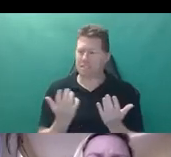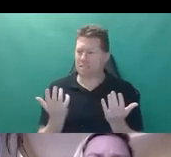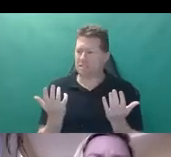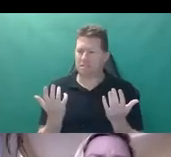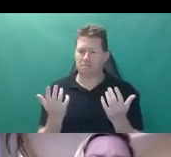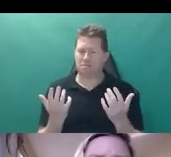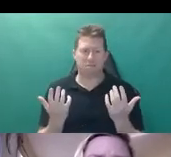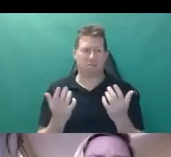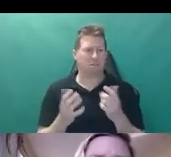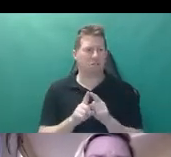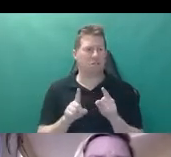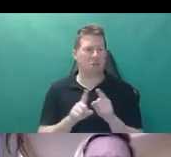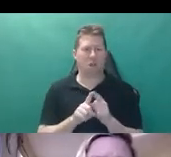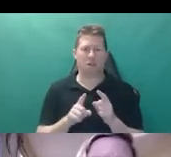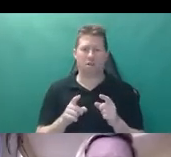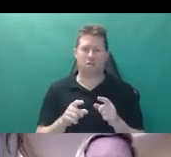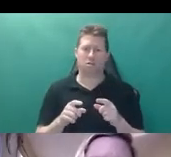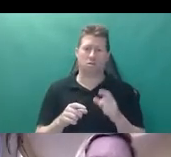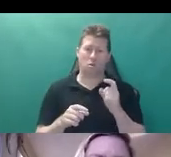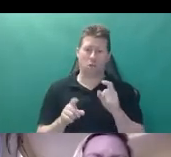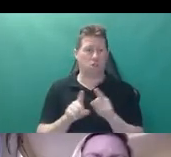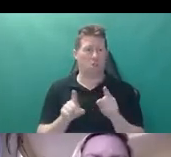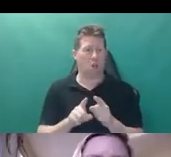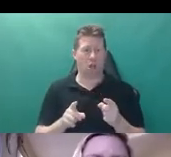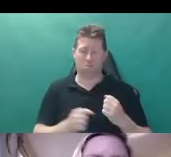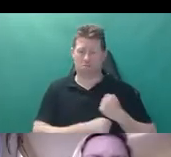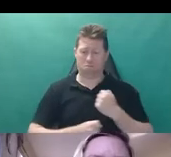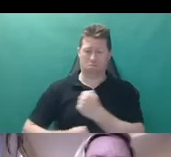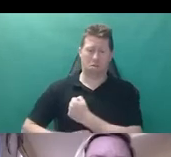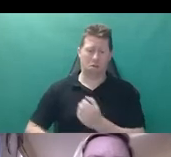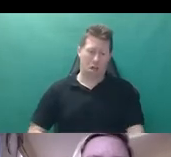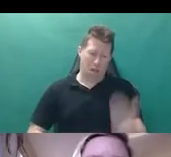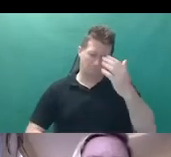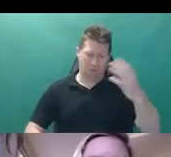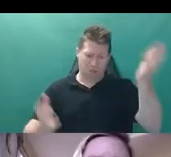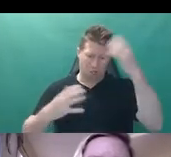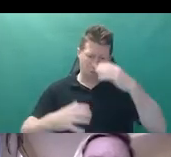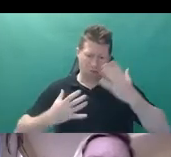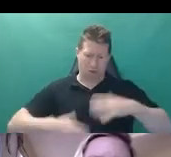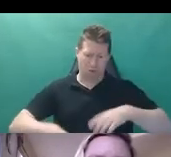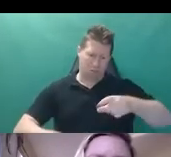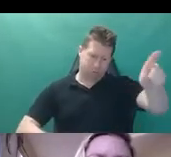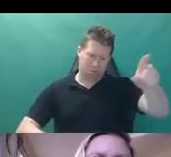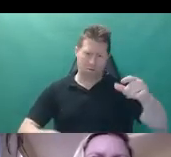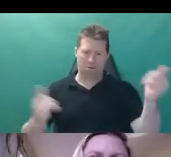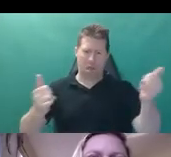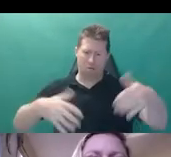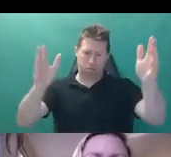like factory thing of just getting somebody up, showered, dressed and put into the yard for the day and there was no meaningful life and